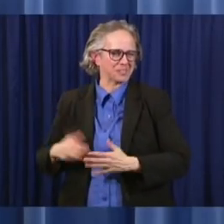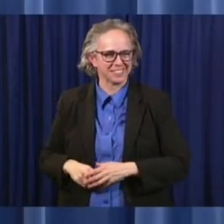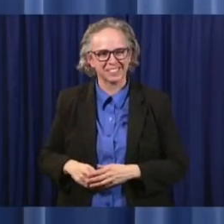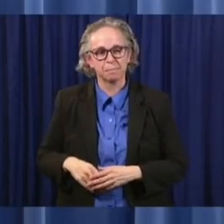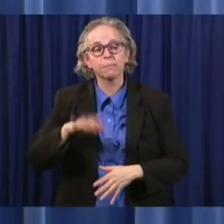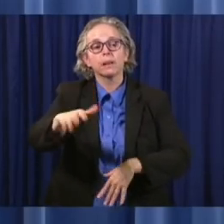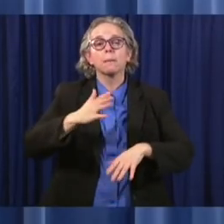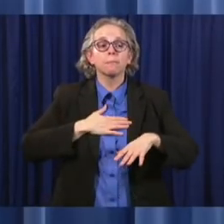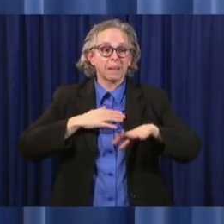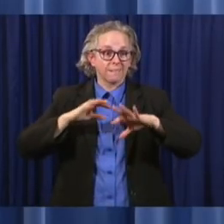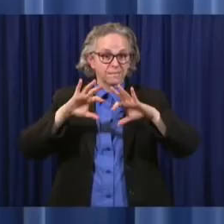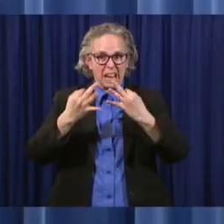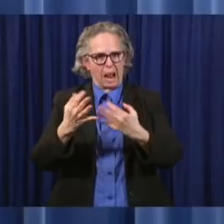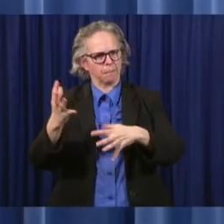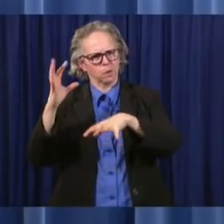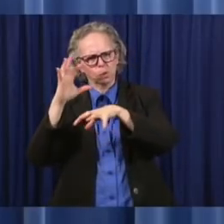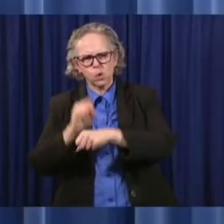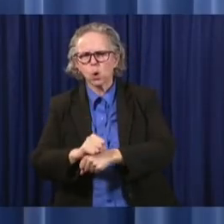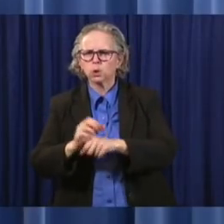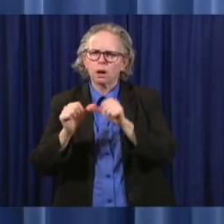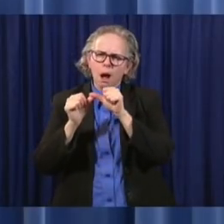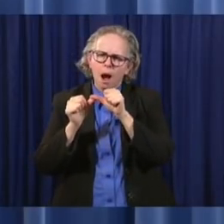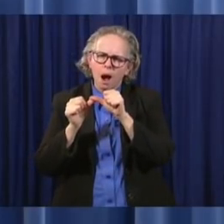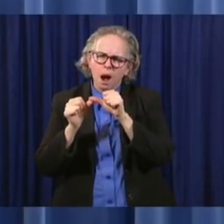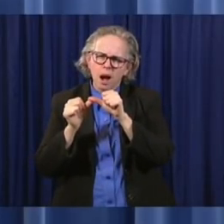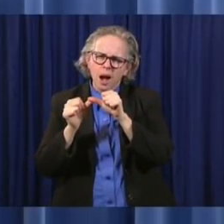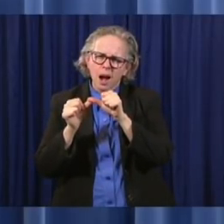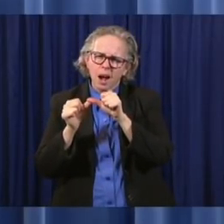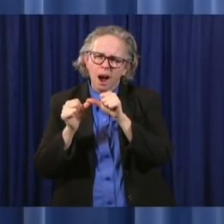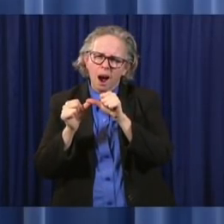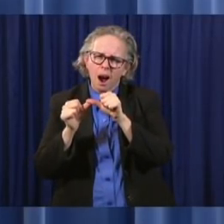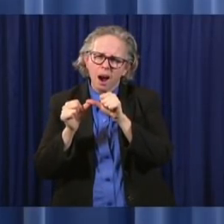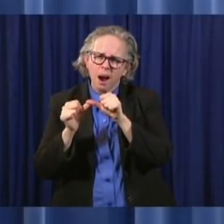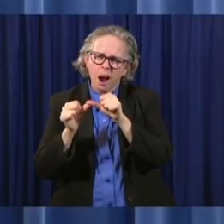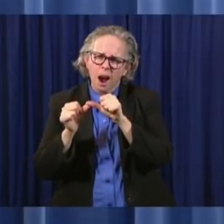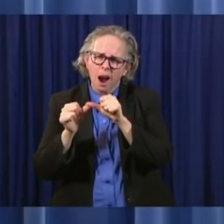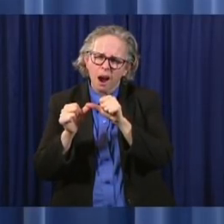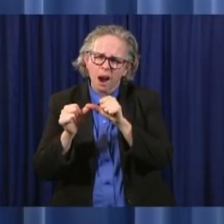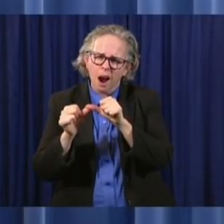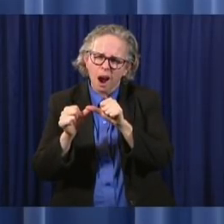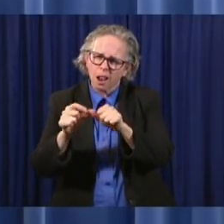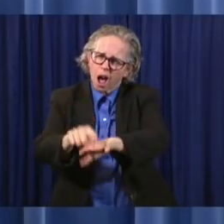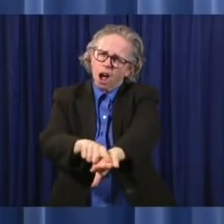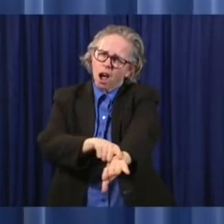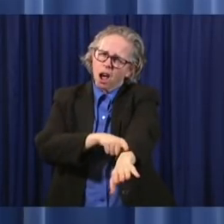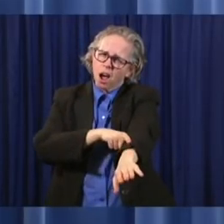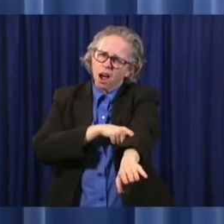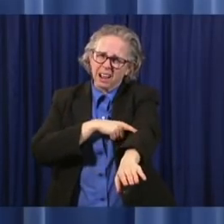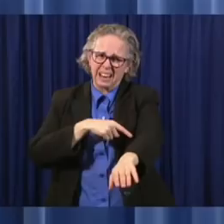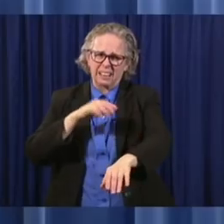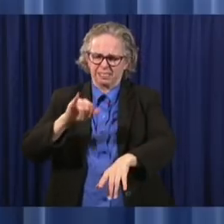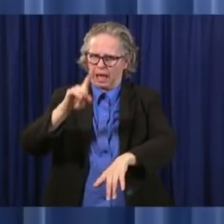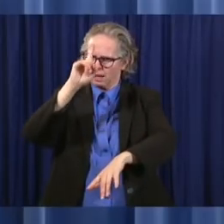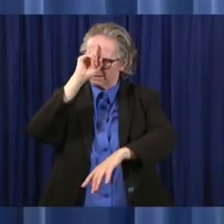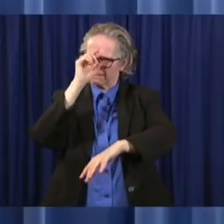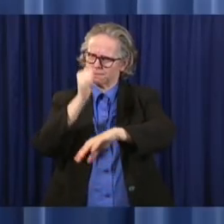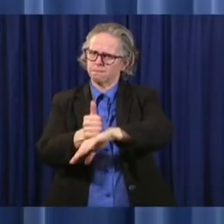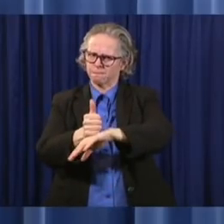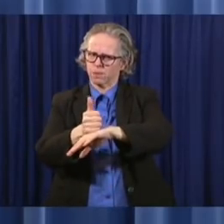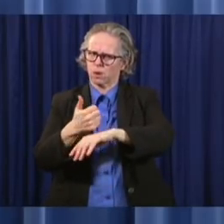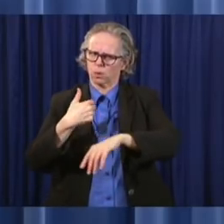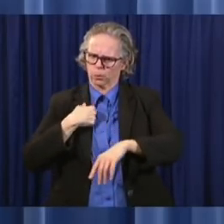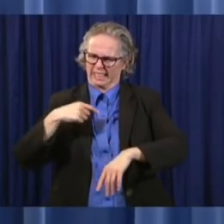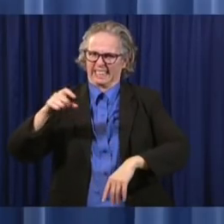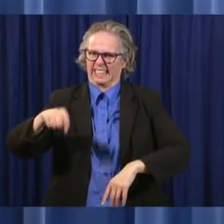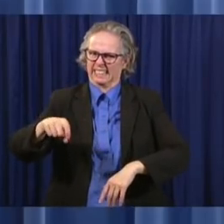to the long distance. And I think really as Ohioans, we've got to think about this way. This is not something that we're